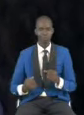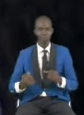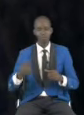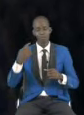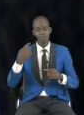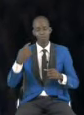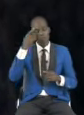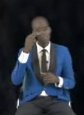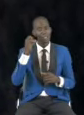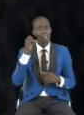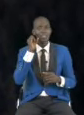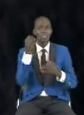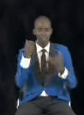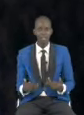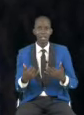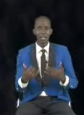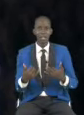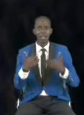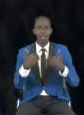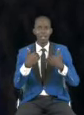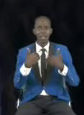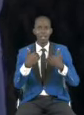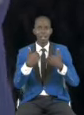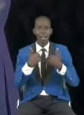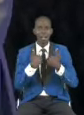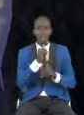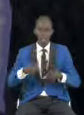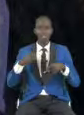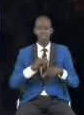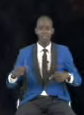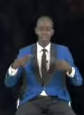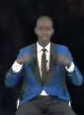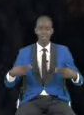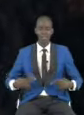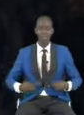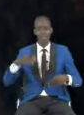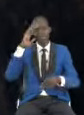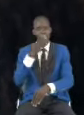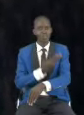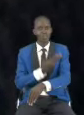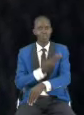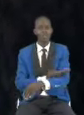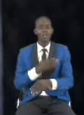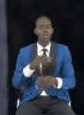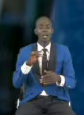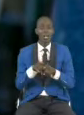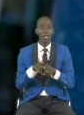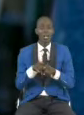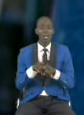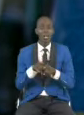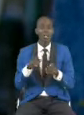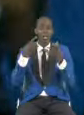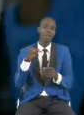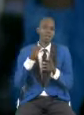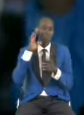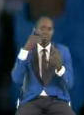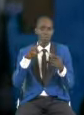a living, healthy son. As it happened to her, it will happen to you.